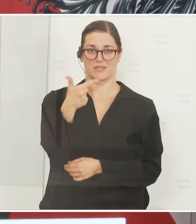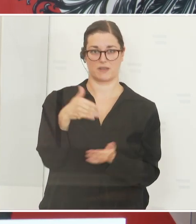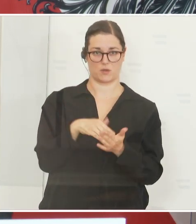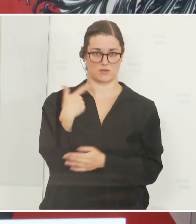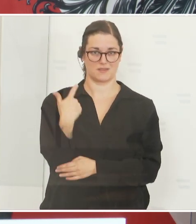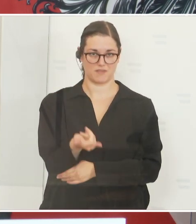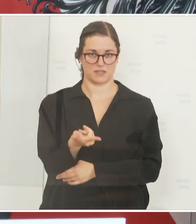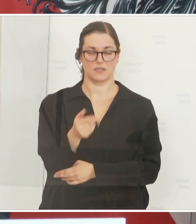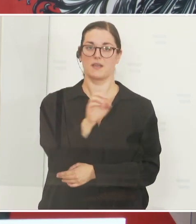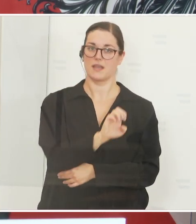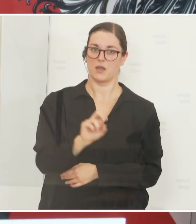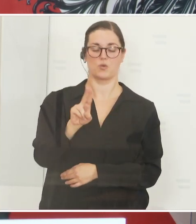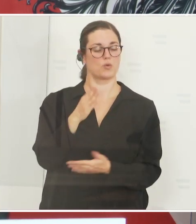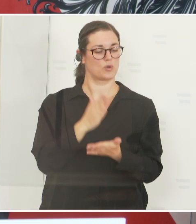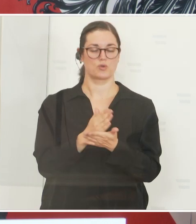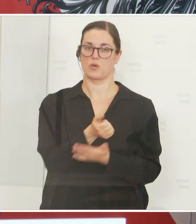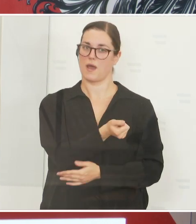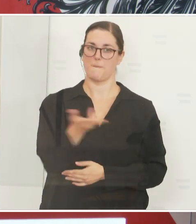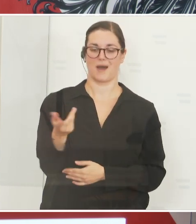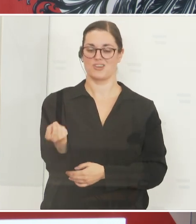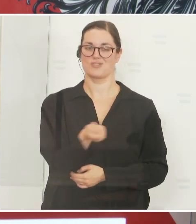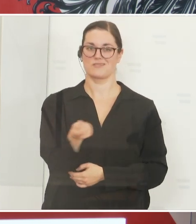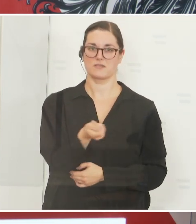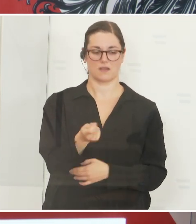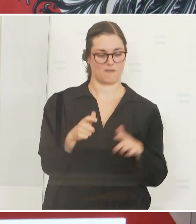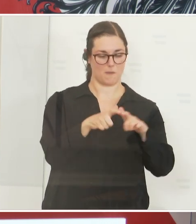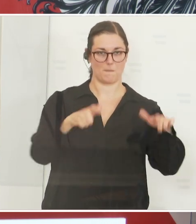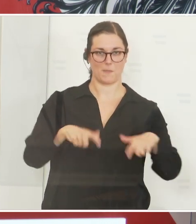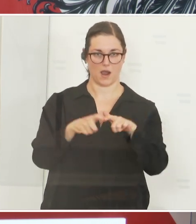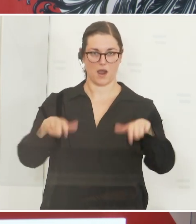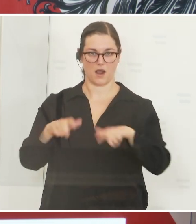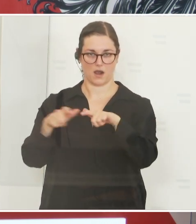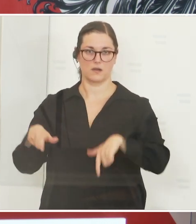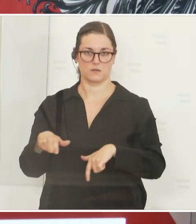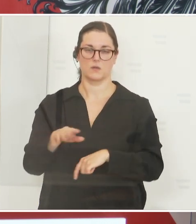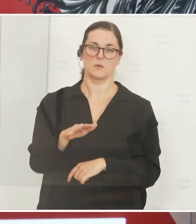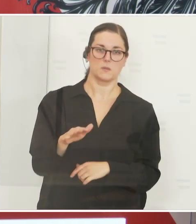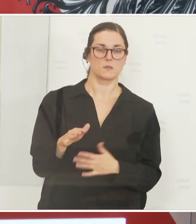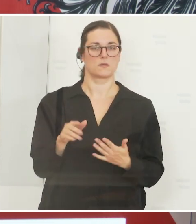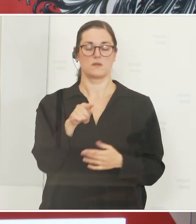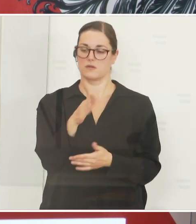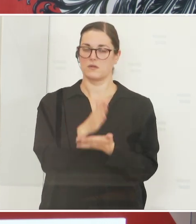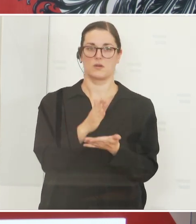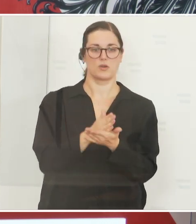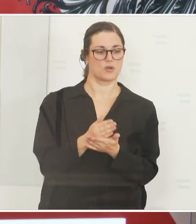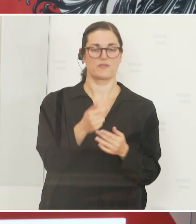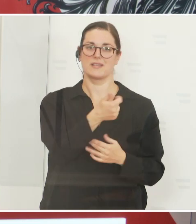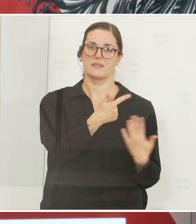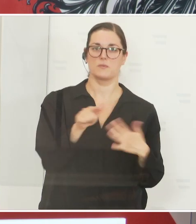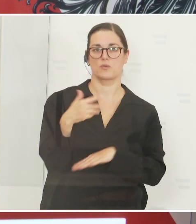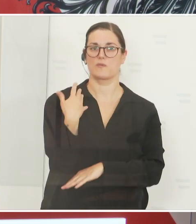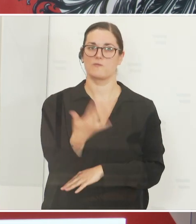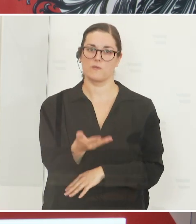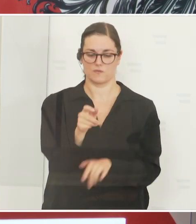has imposed several sanction packages, 5 in all, and nearly 170 people and 15 entities are under